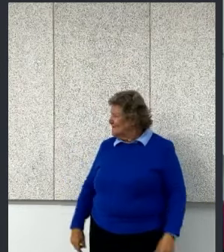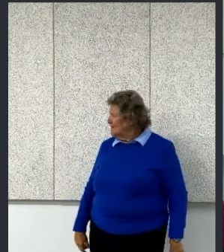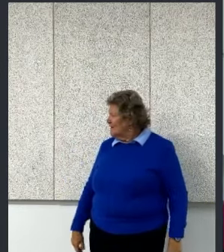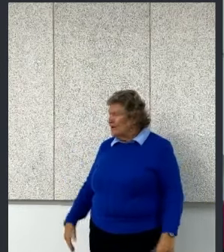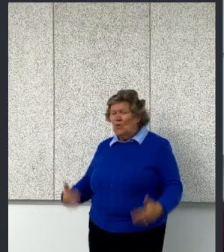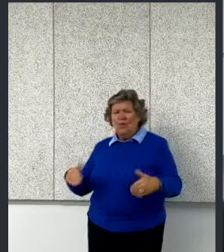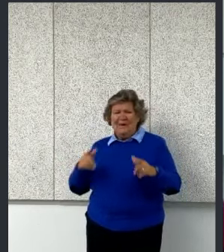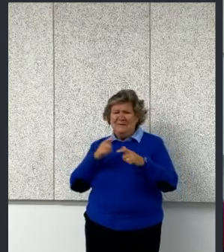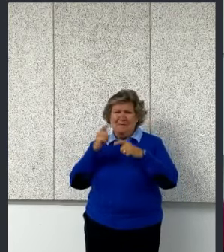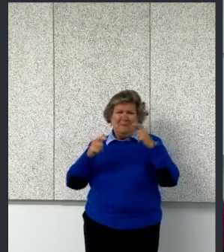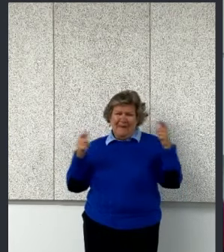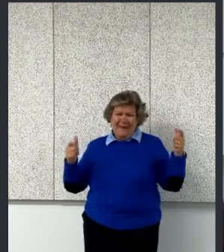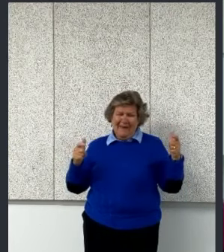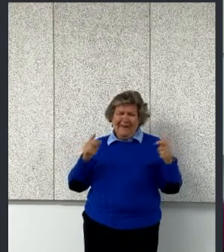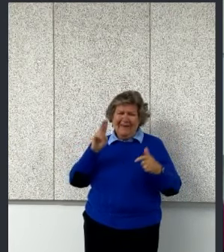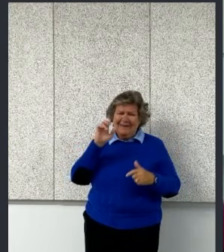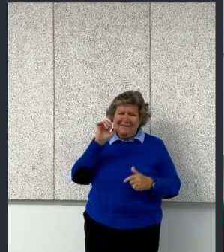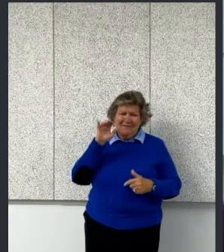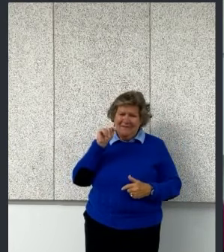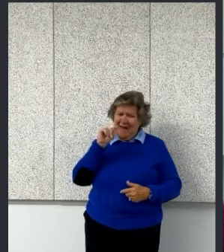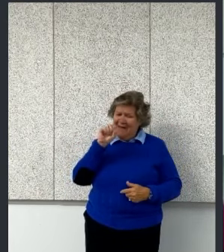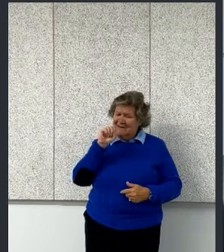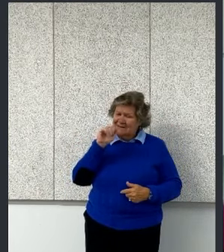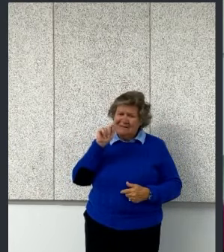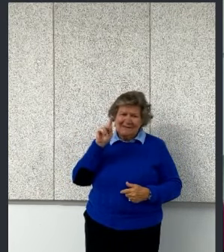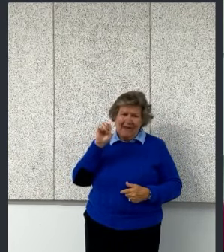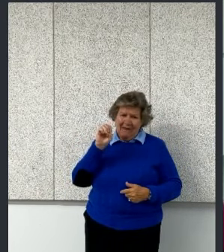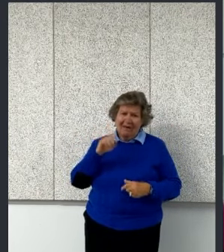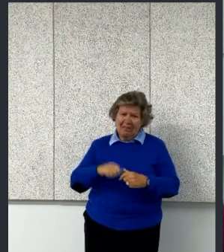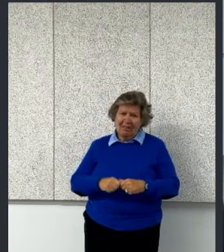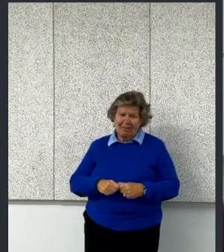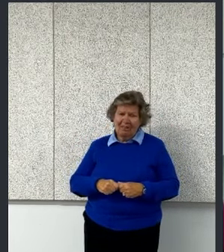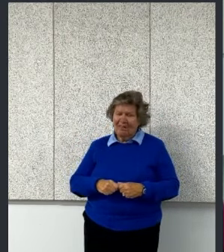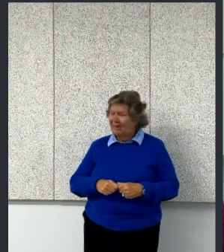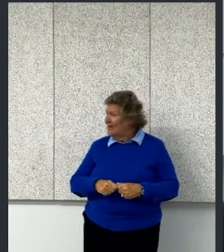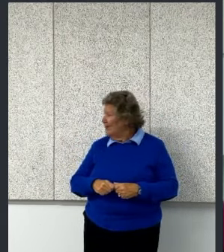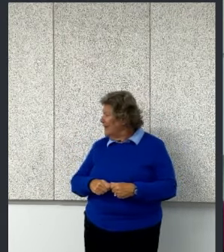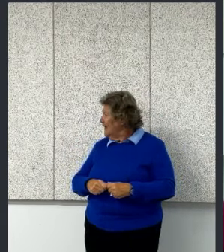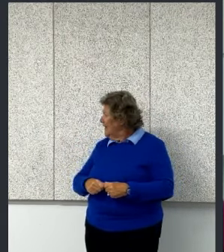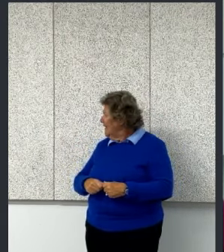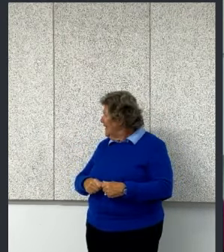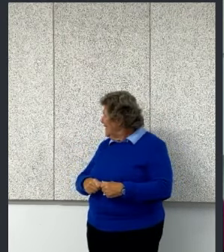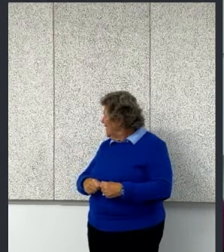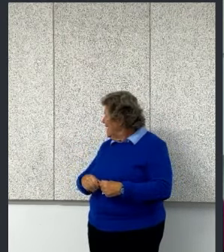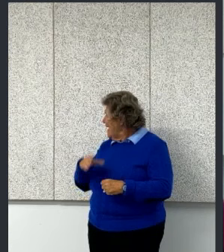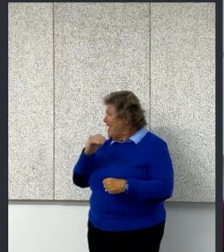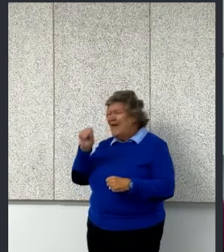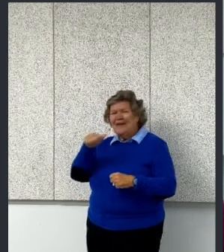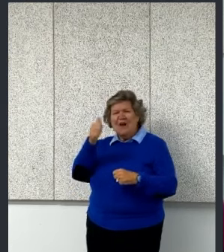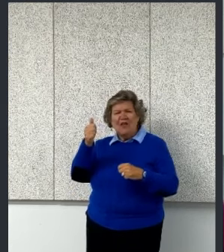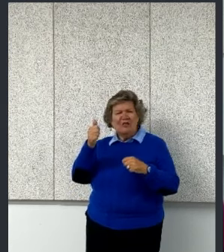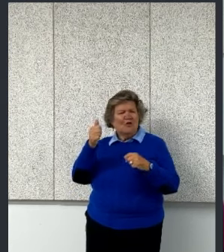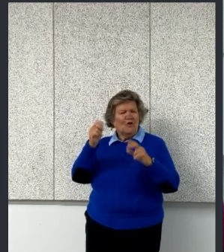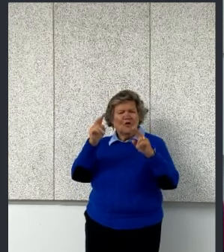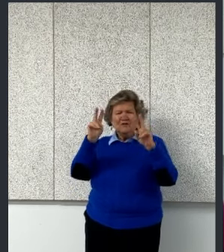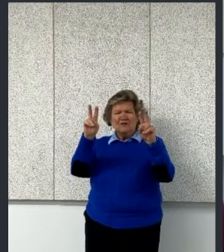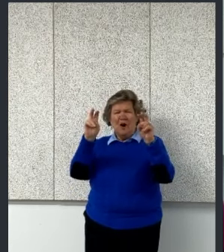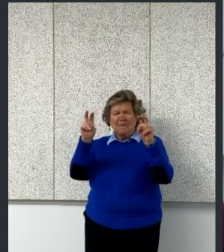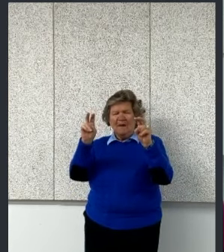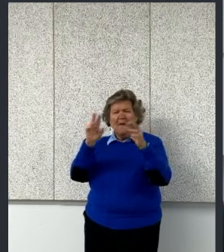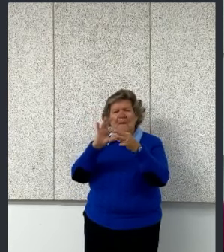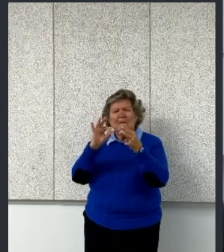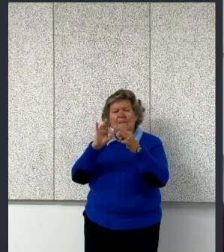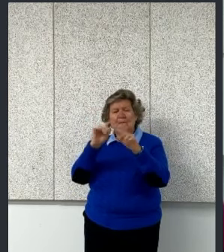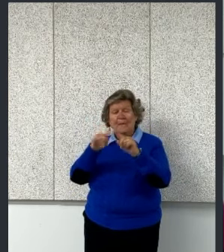scale to be working on. And I think, you know, I'm very curious to hear everybody else's thoughts on this topic, but I one